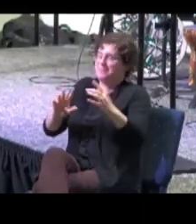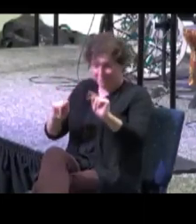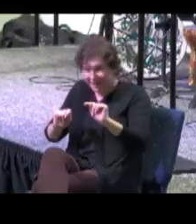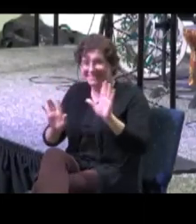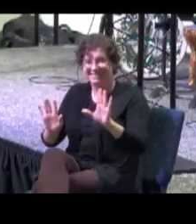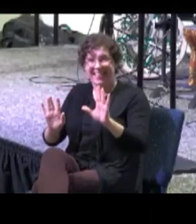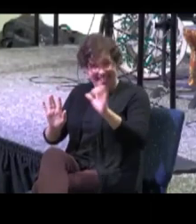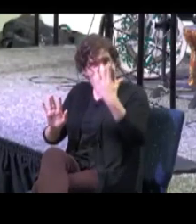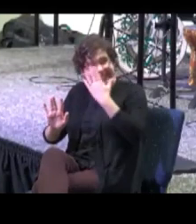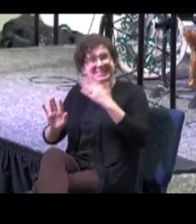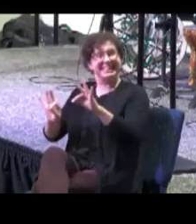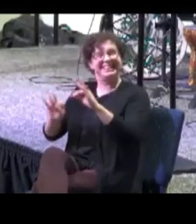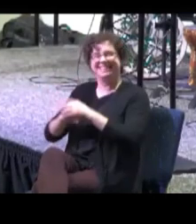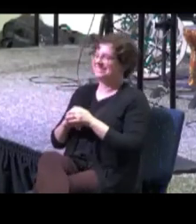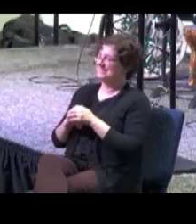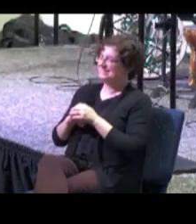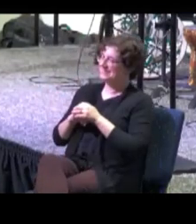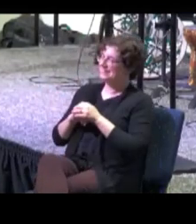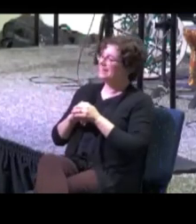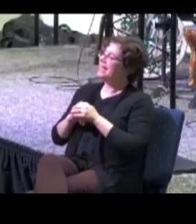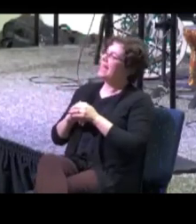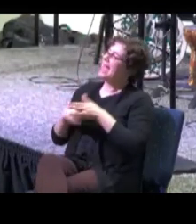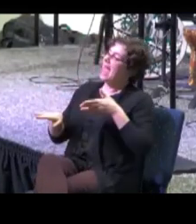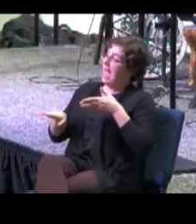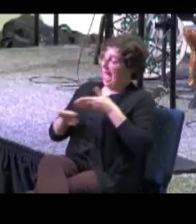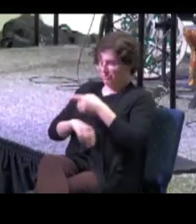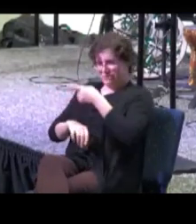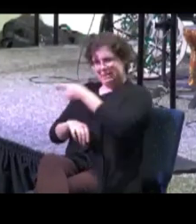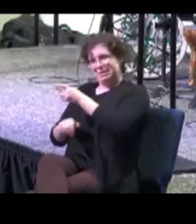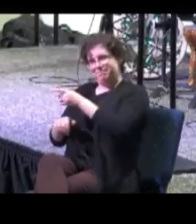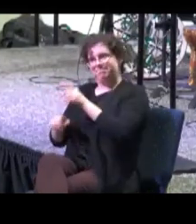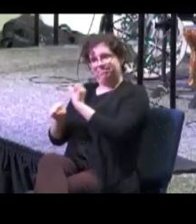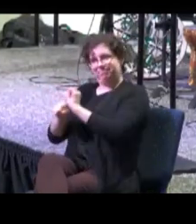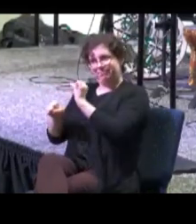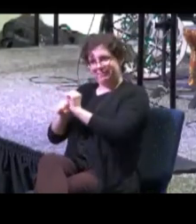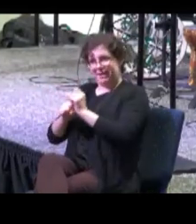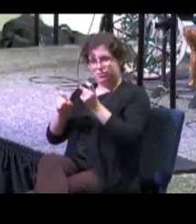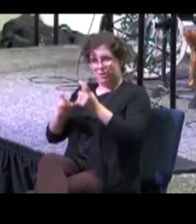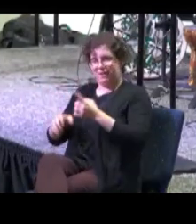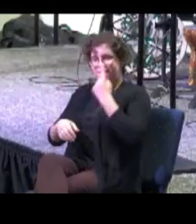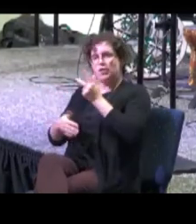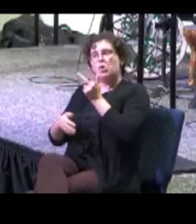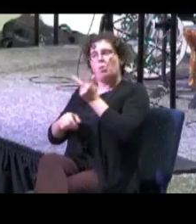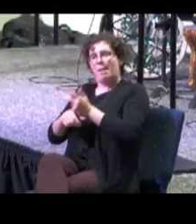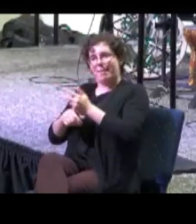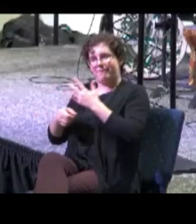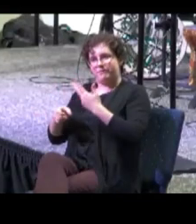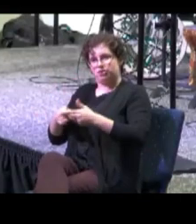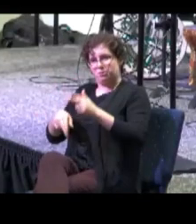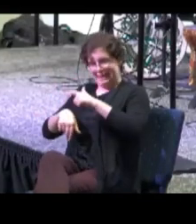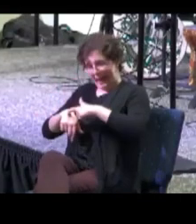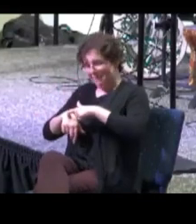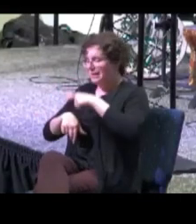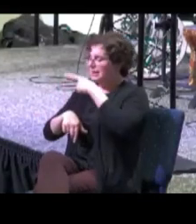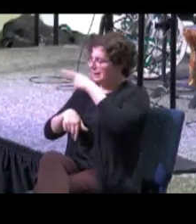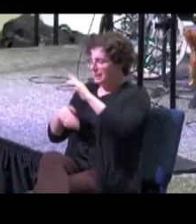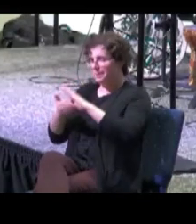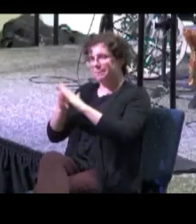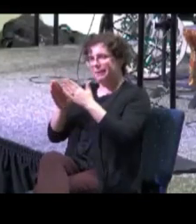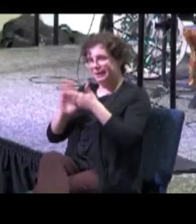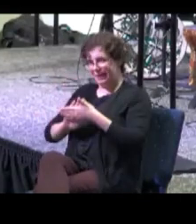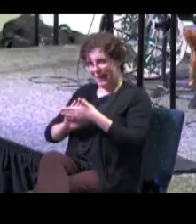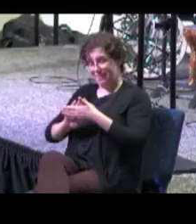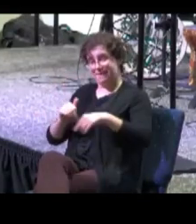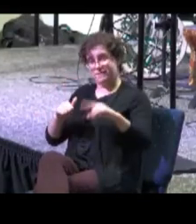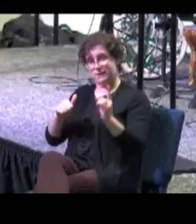this point. After a stint as the director in Guatemala, he was appointed as Wycliffe's